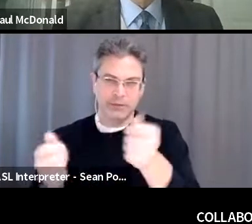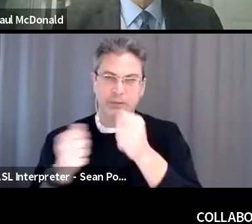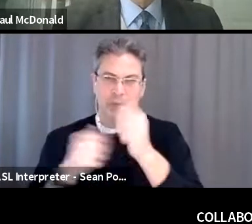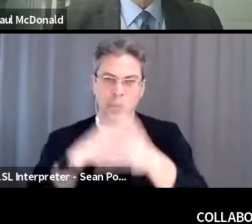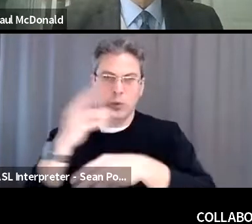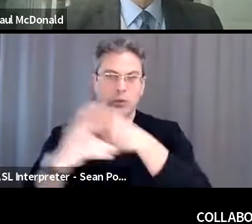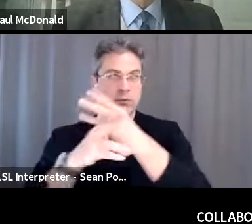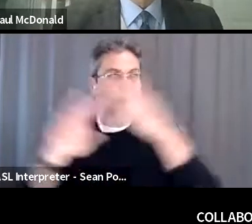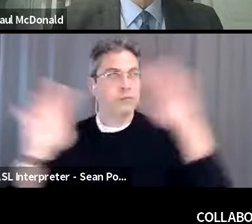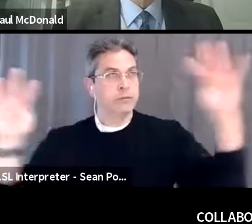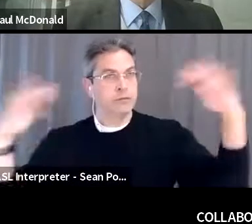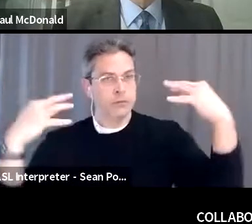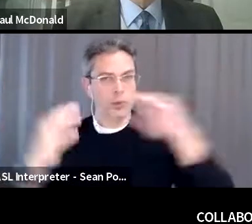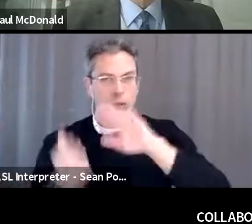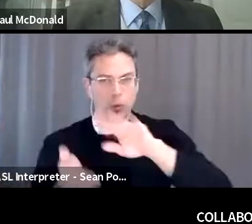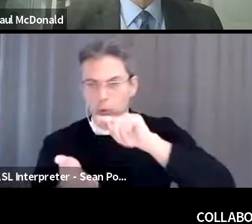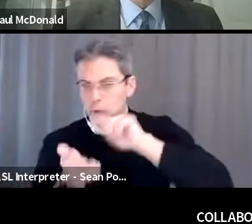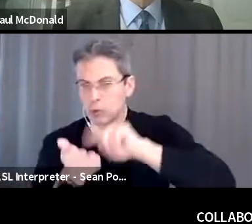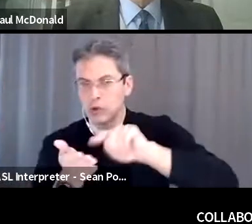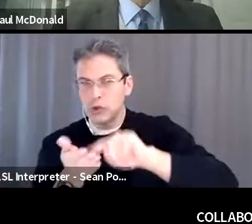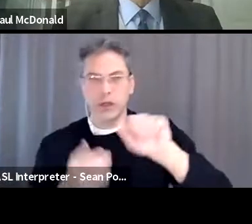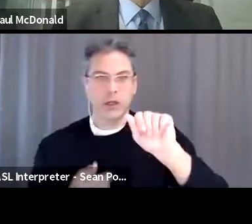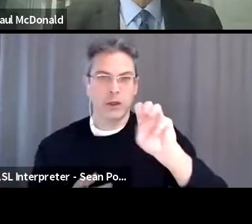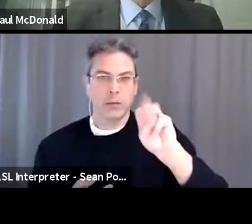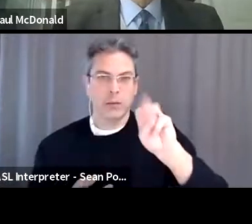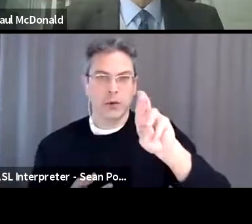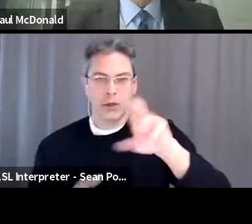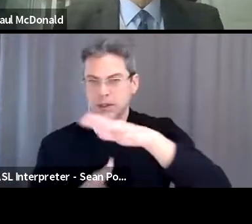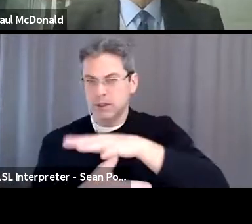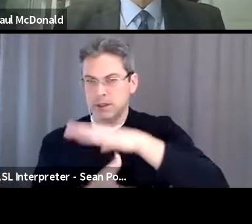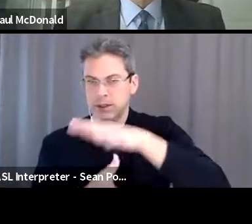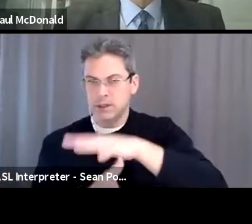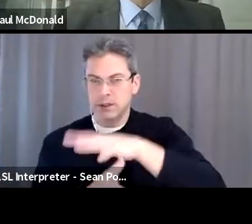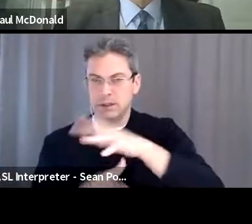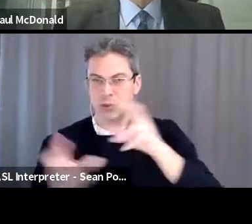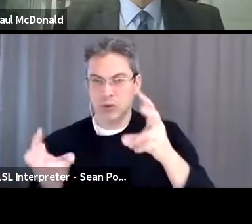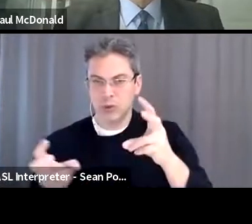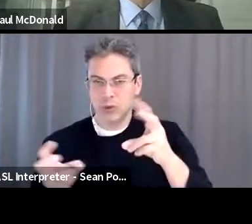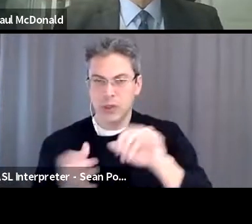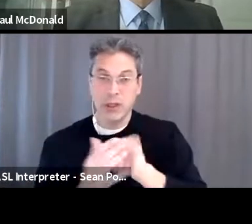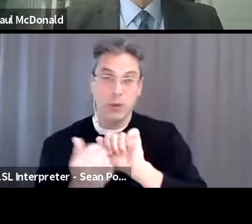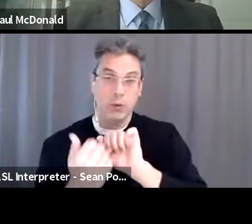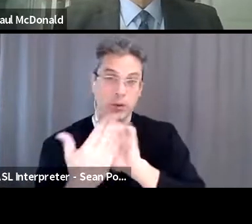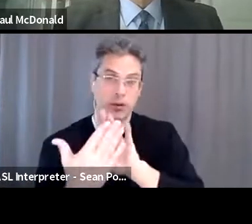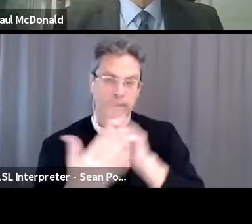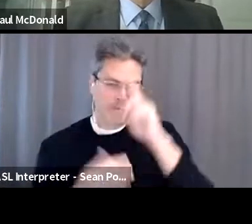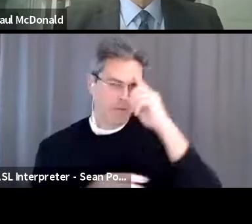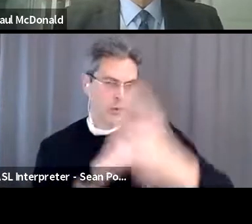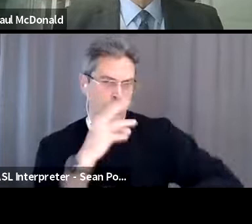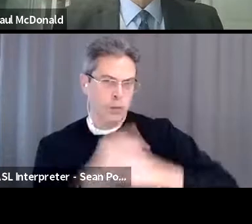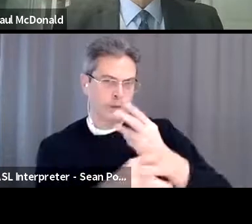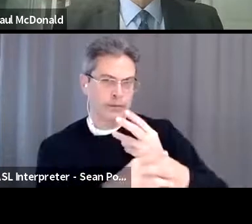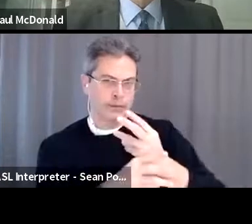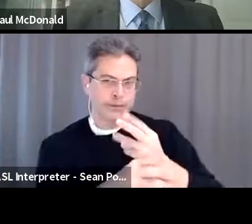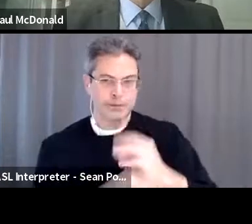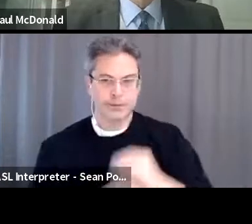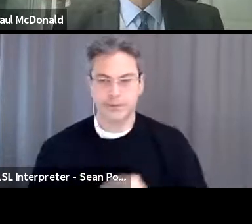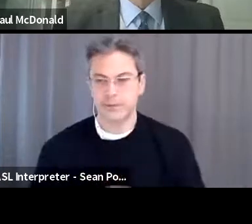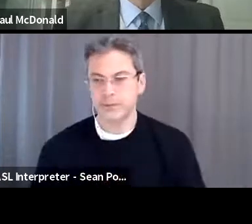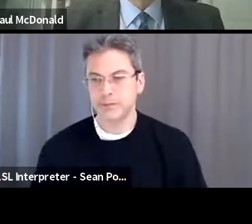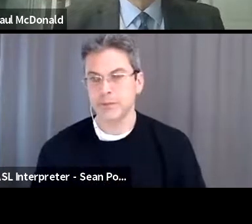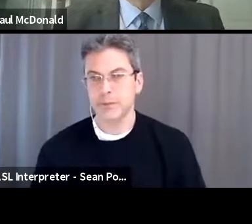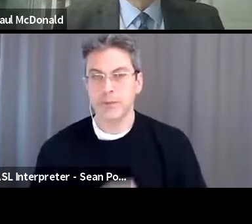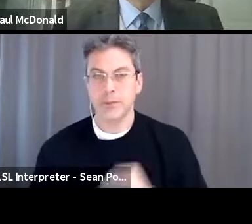of AMR and to find ways to assess the problem and address it on a global scale. The research